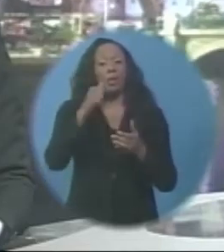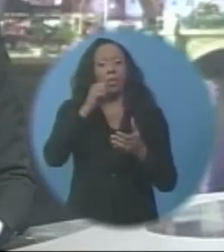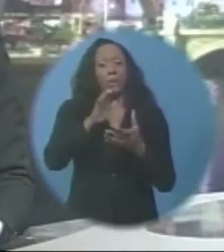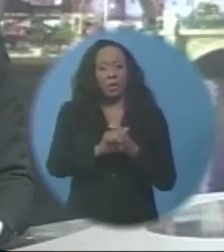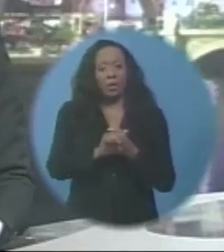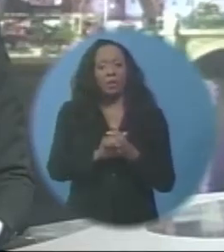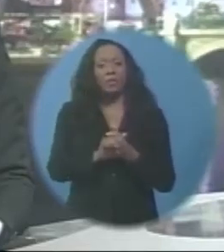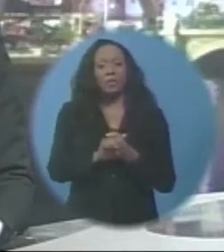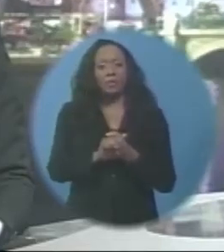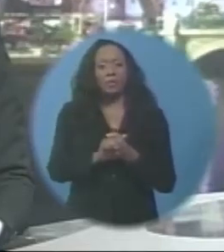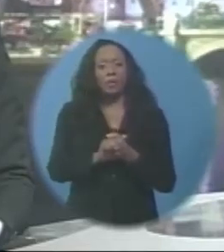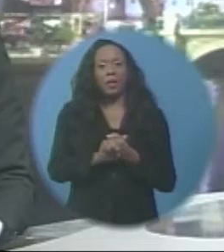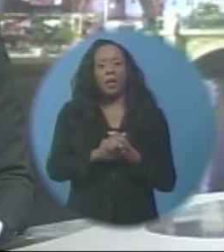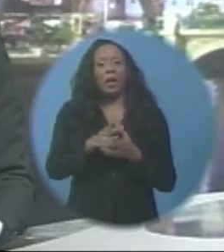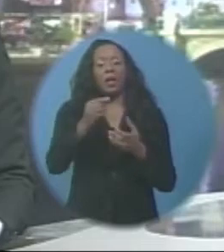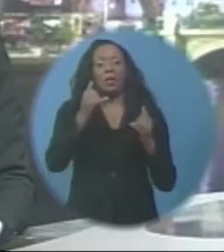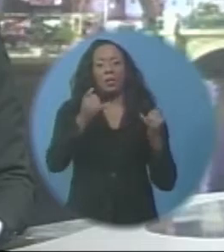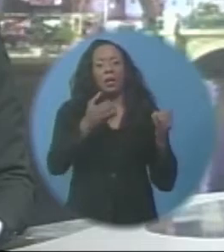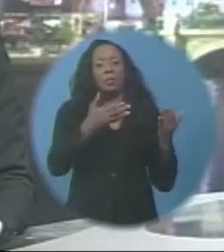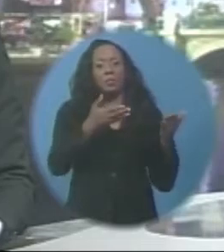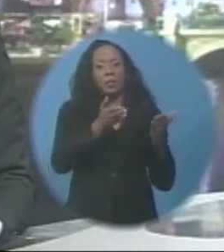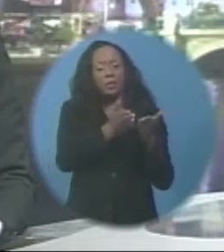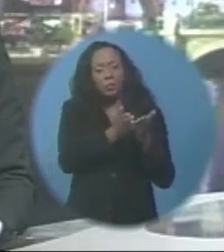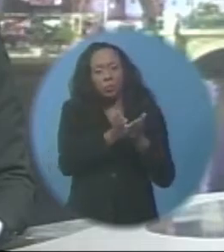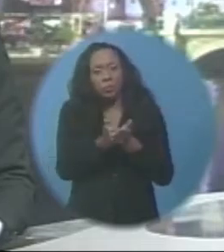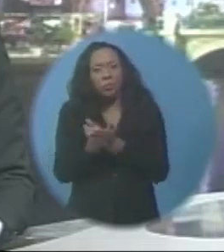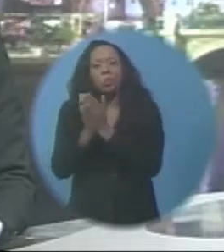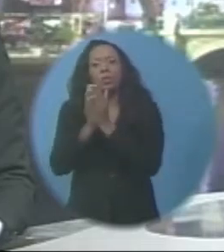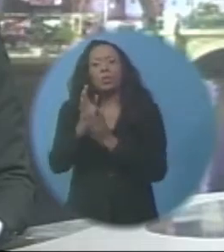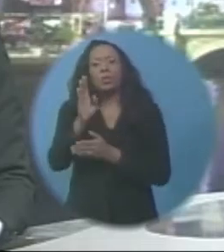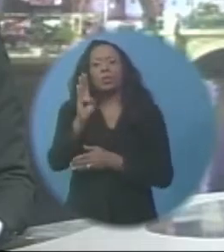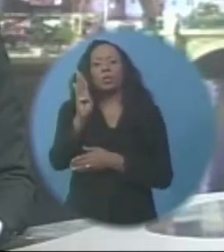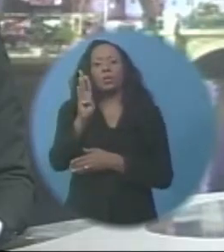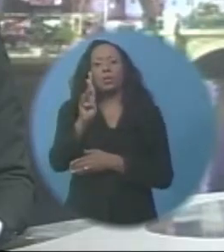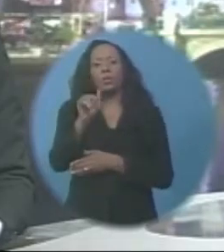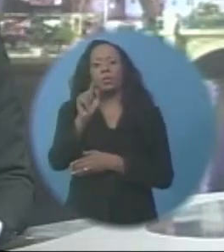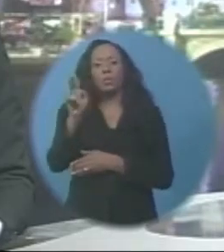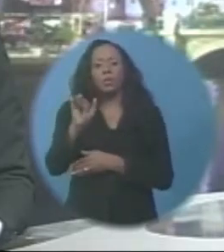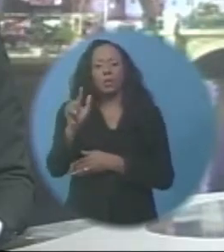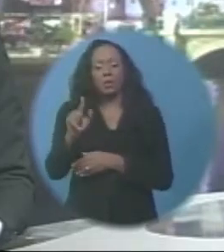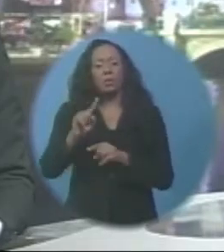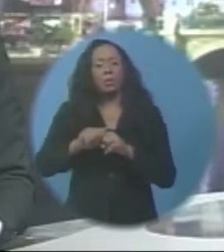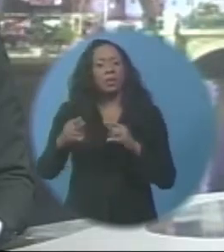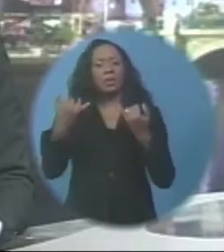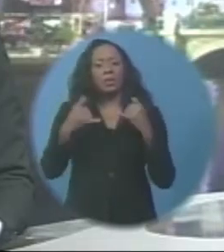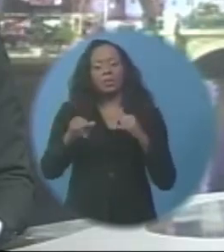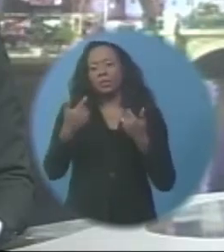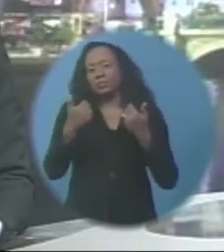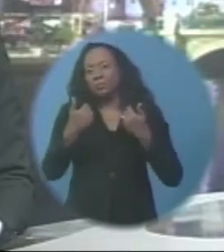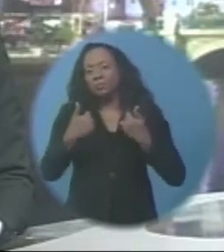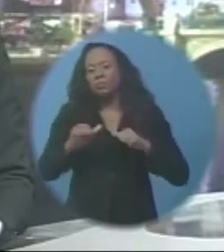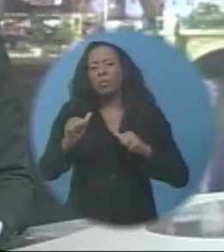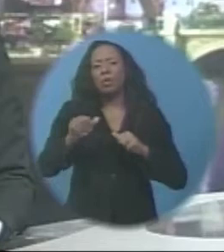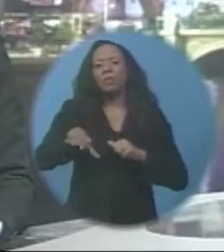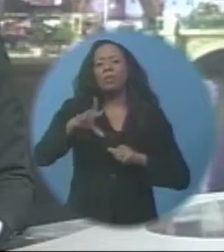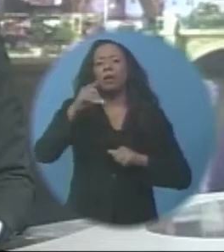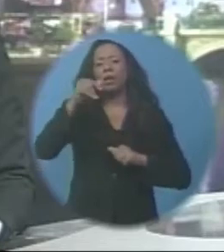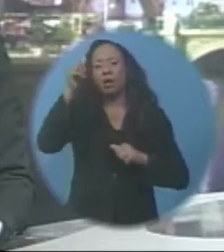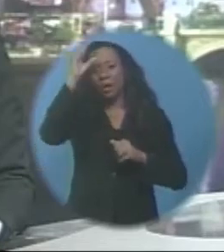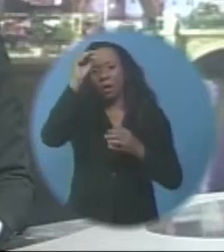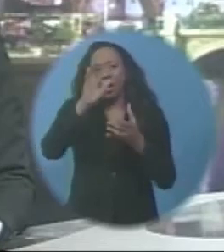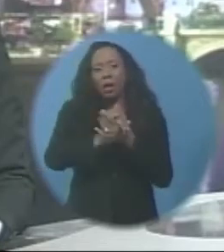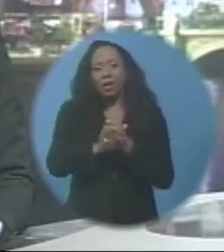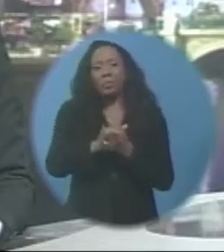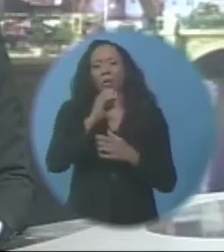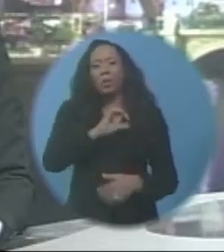since been picked up by a tanker and is being taken to Brazil. The search, however, continues for the 74-year-old skipper who fell overboard on